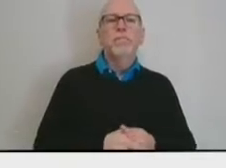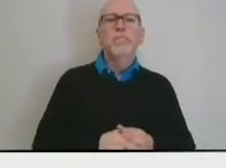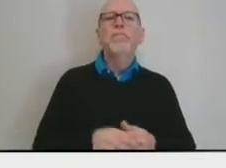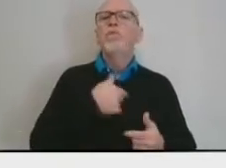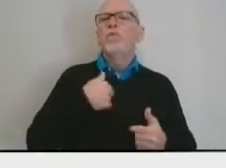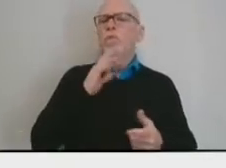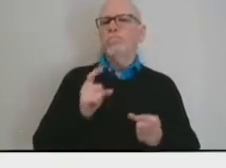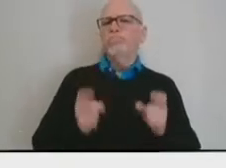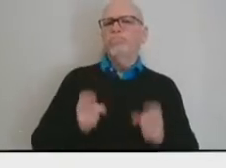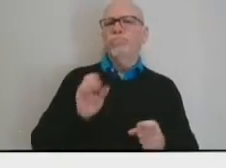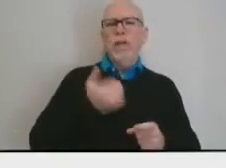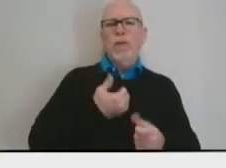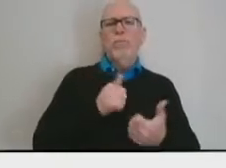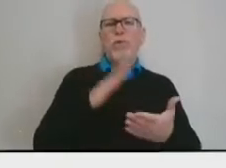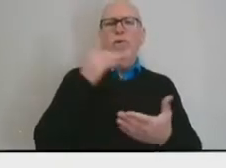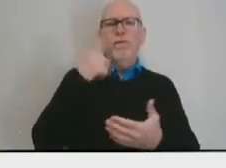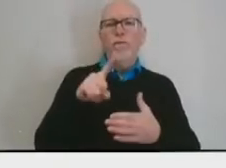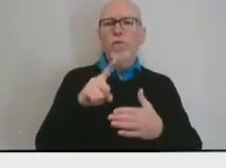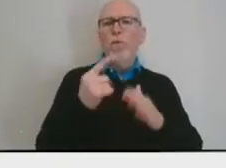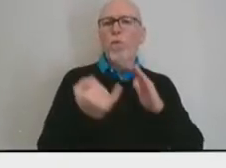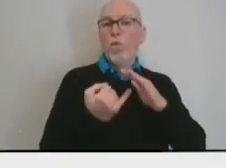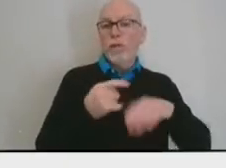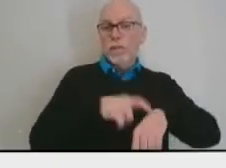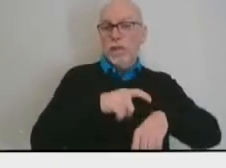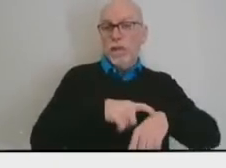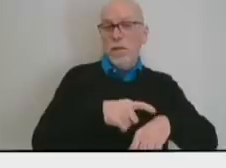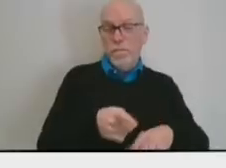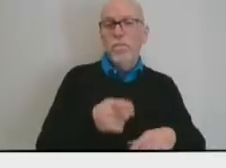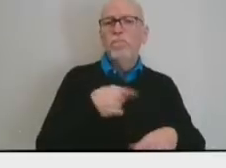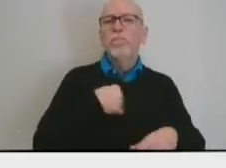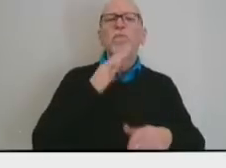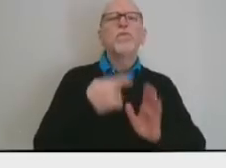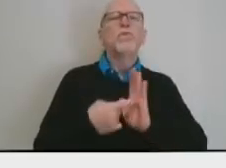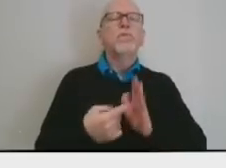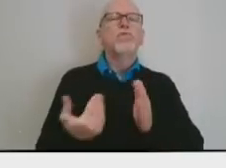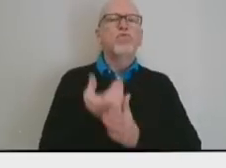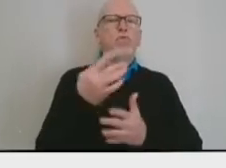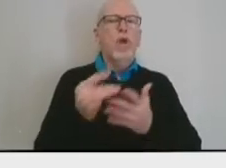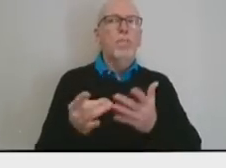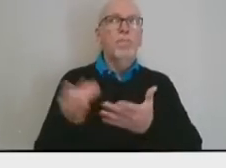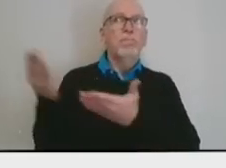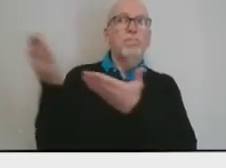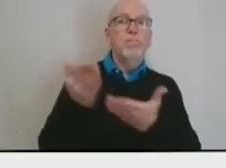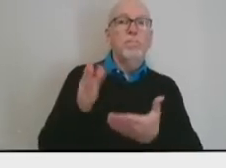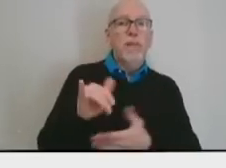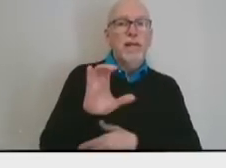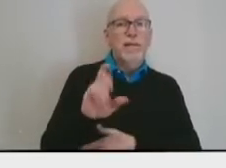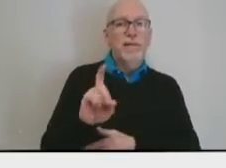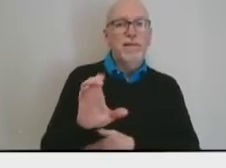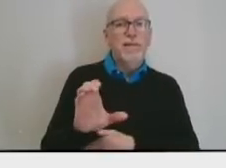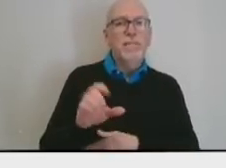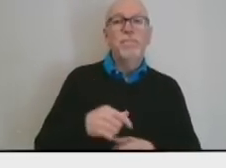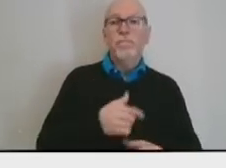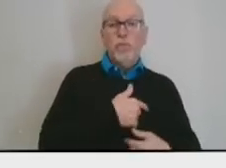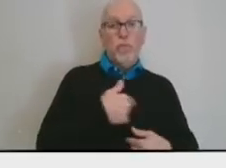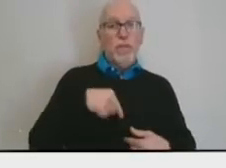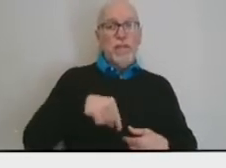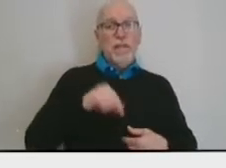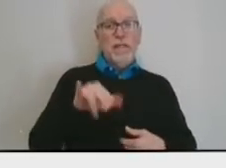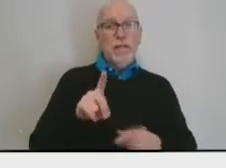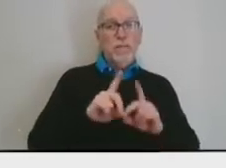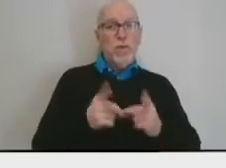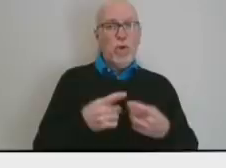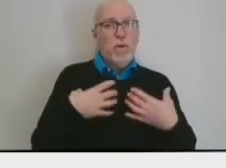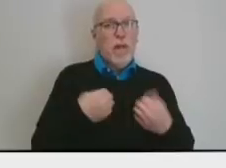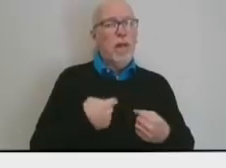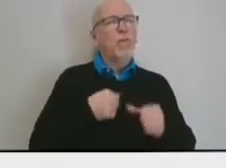approach to quarantine timing to reflect the new options offered by the CDC. We at the Indiana Department of Health continue